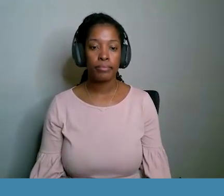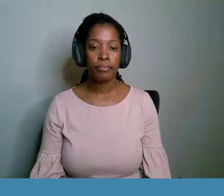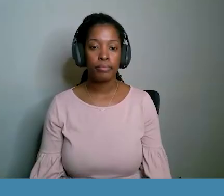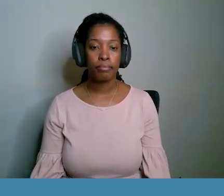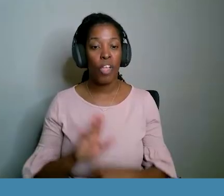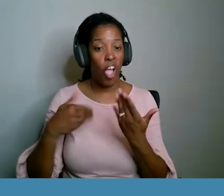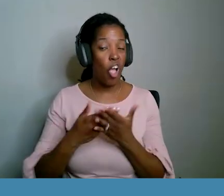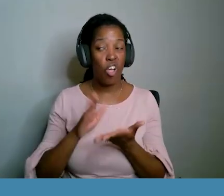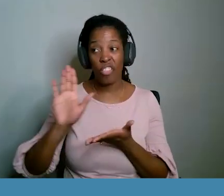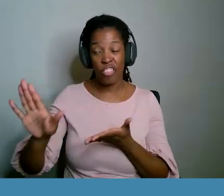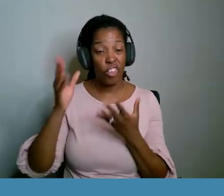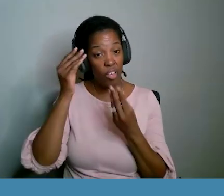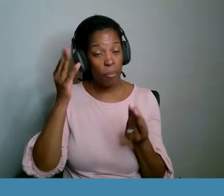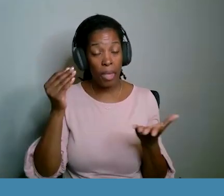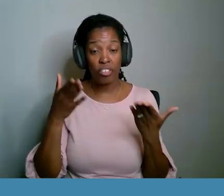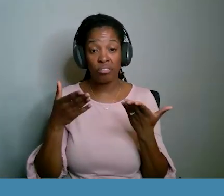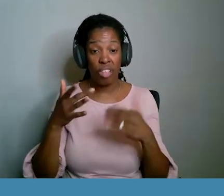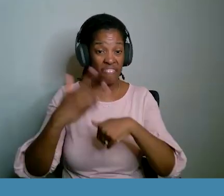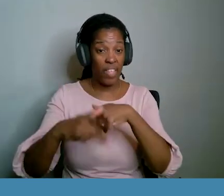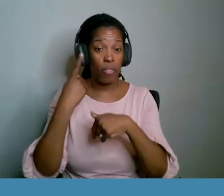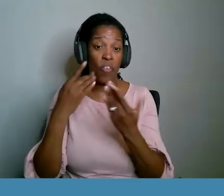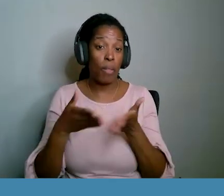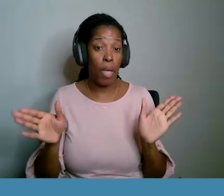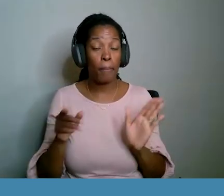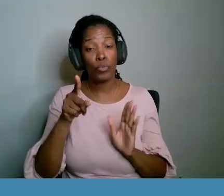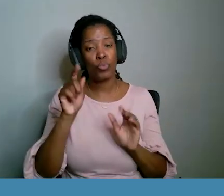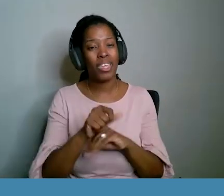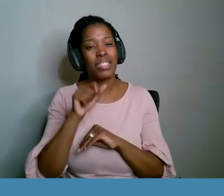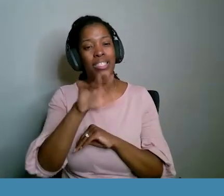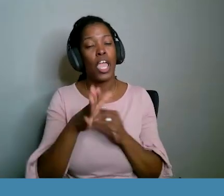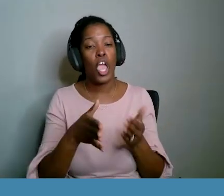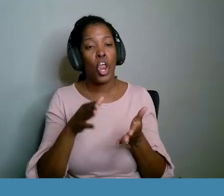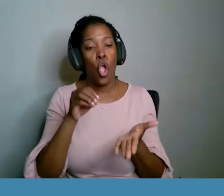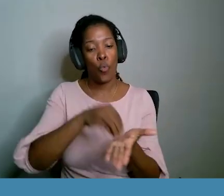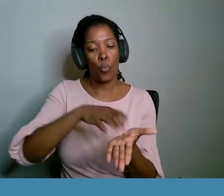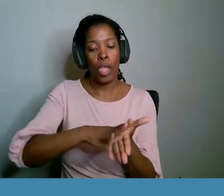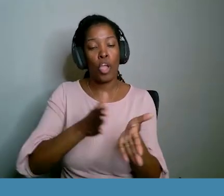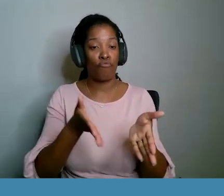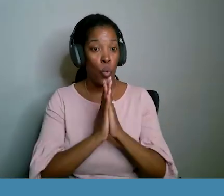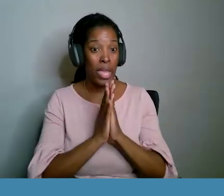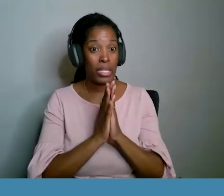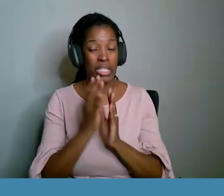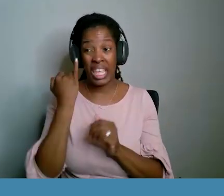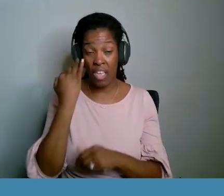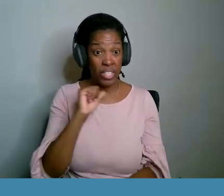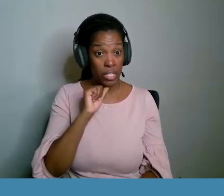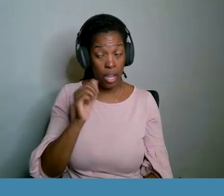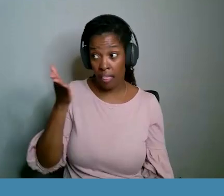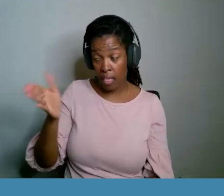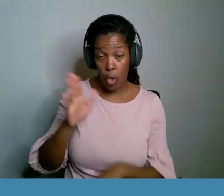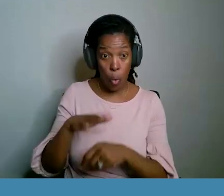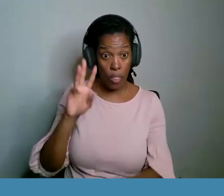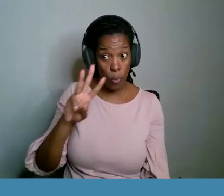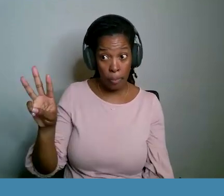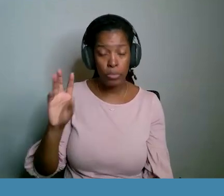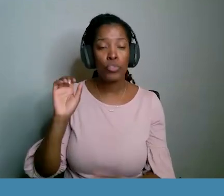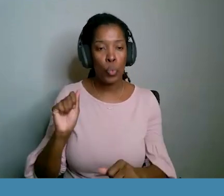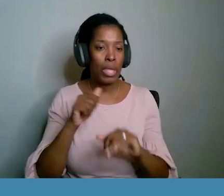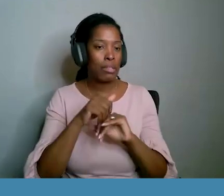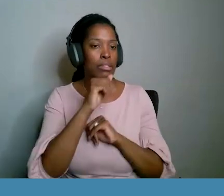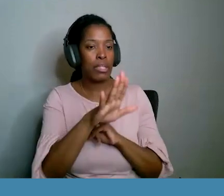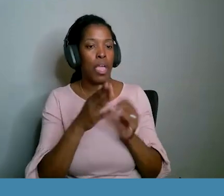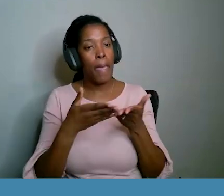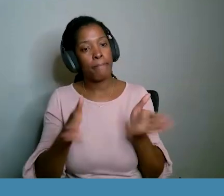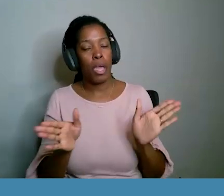is publicly available. So you can submit a records request. If the data is not available on their website, you can always submit a public records request